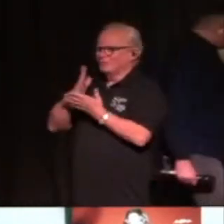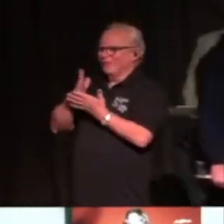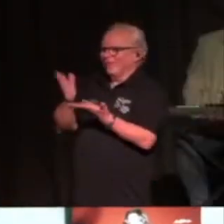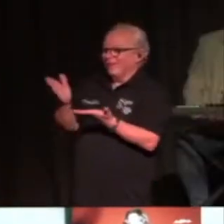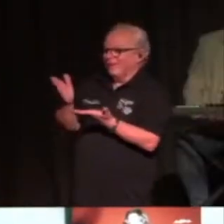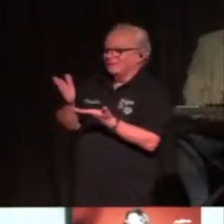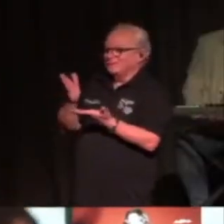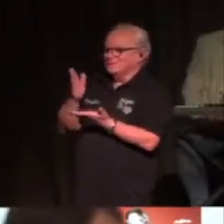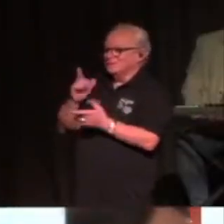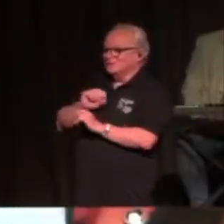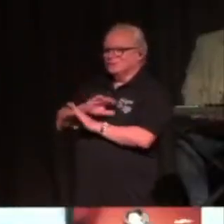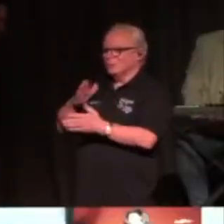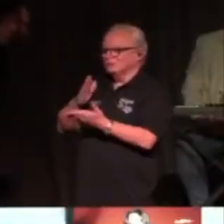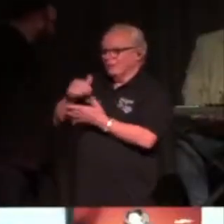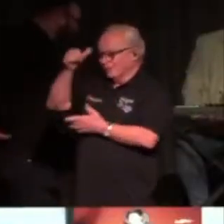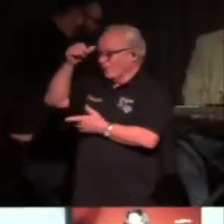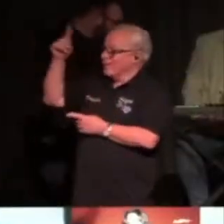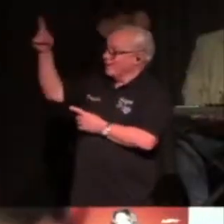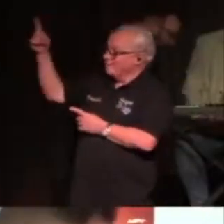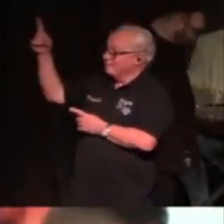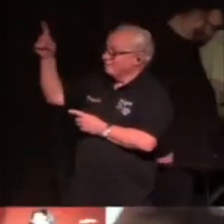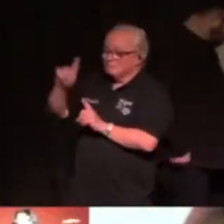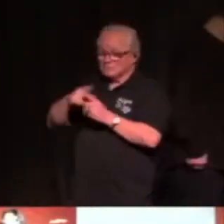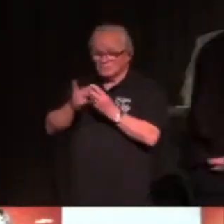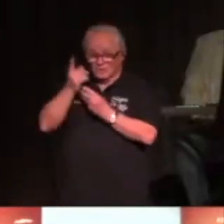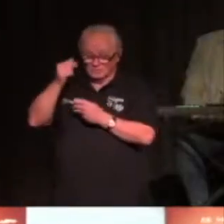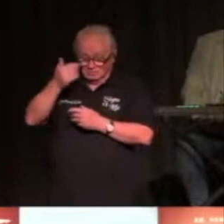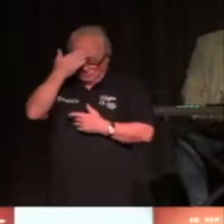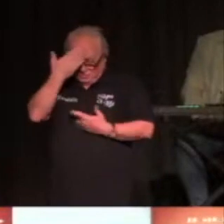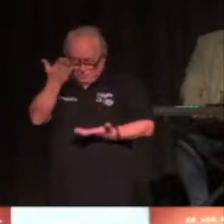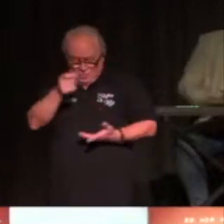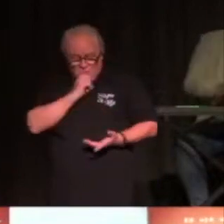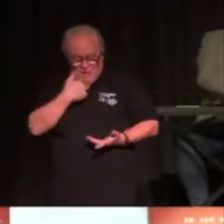You don't know him, and he doesn't know you.